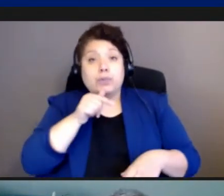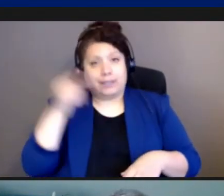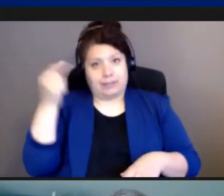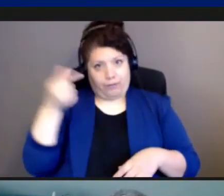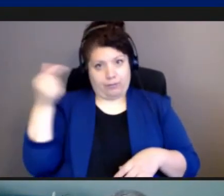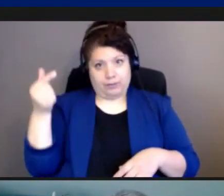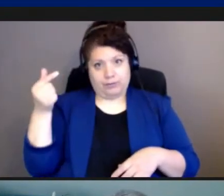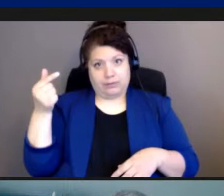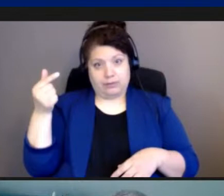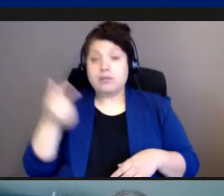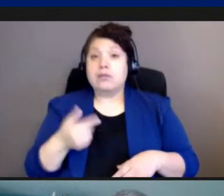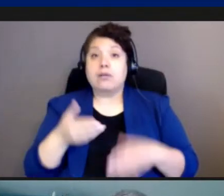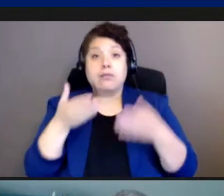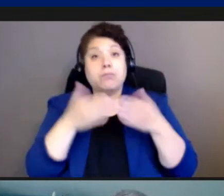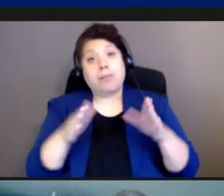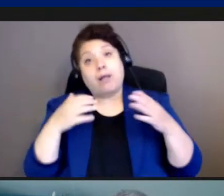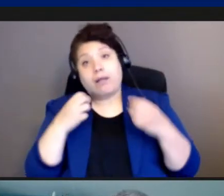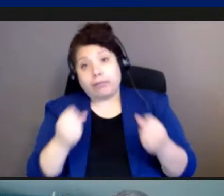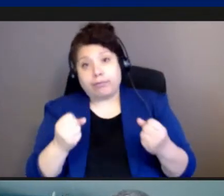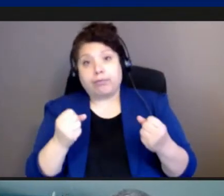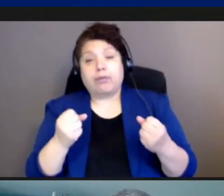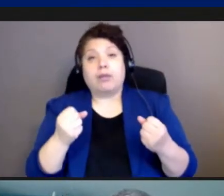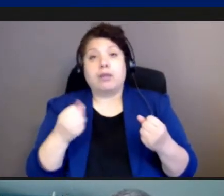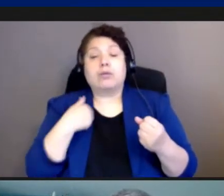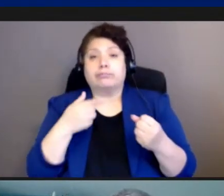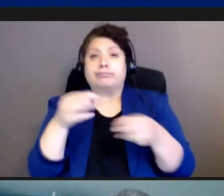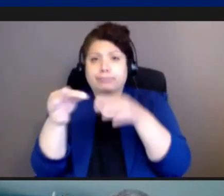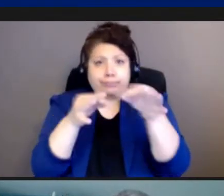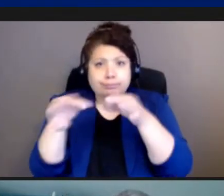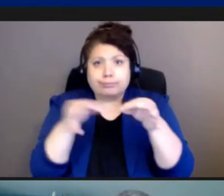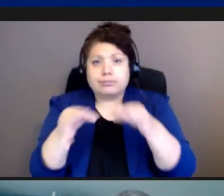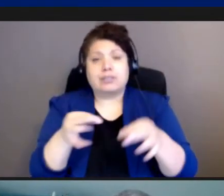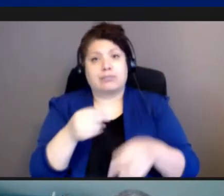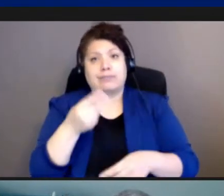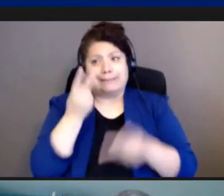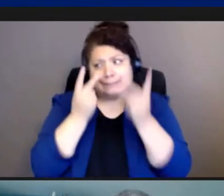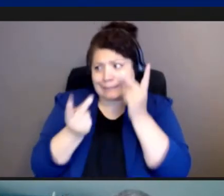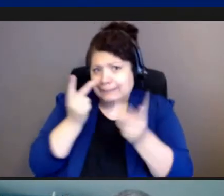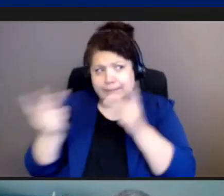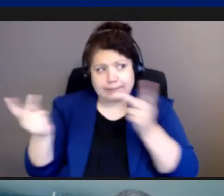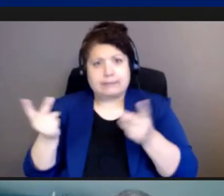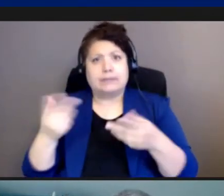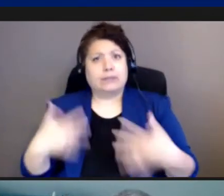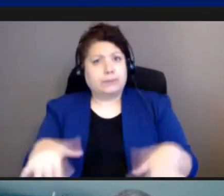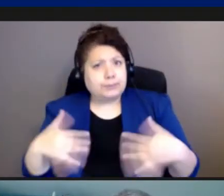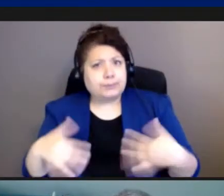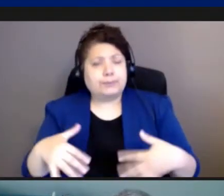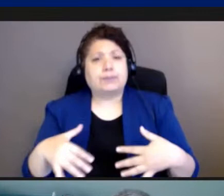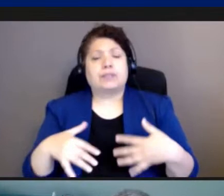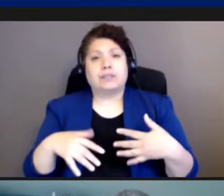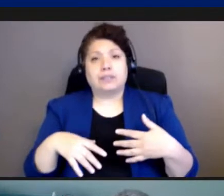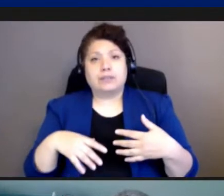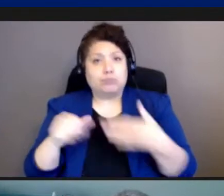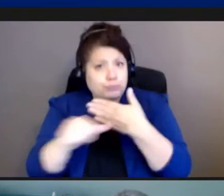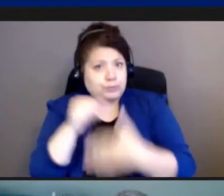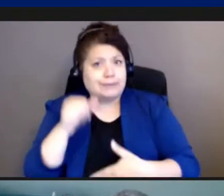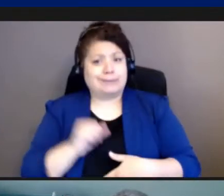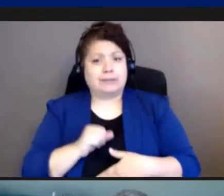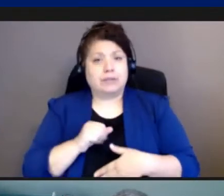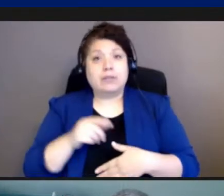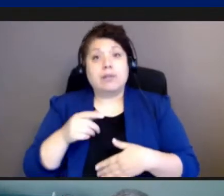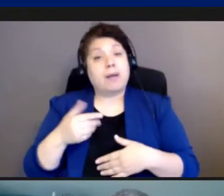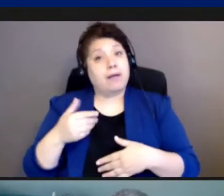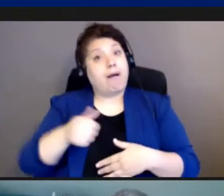certainly public health can speak to the health impacts and what we are seeing. There are the social and